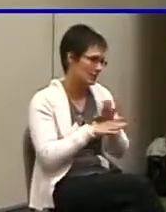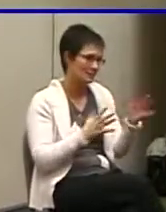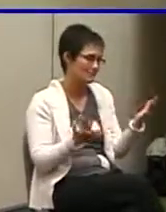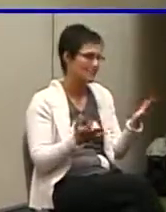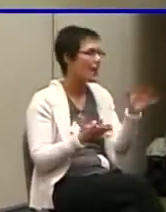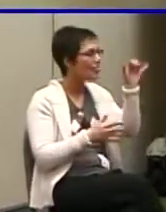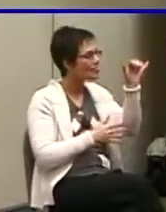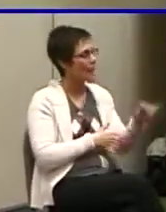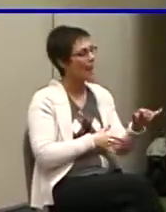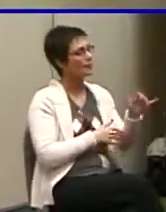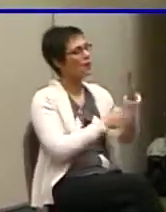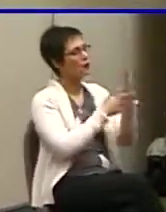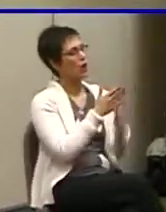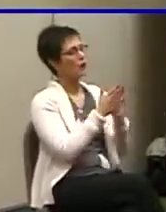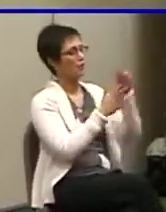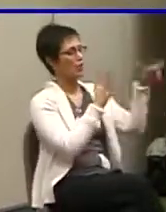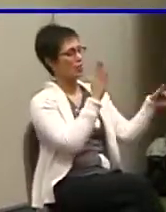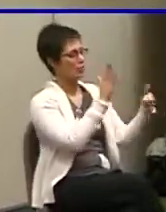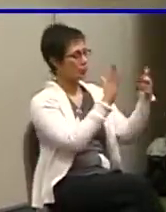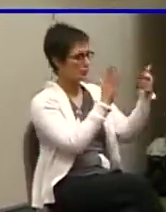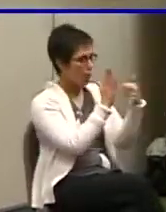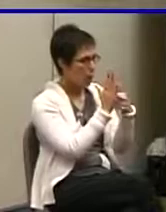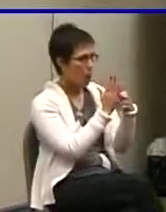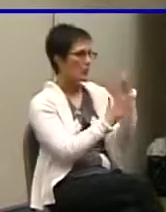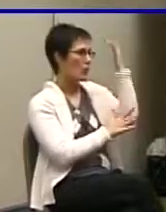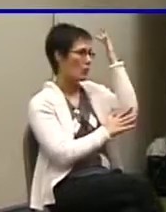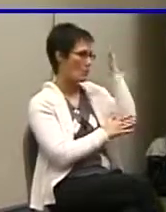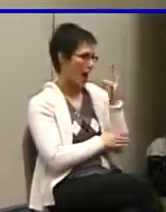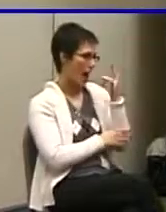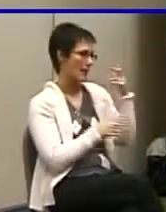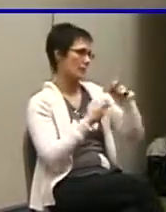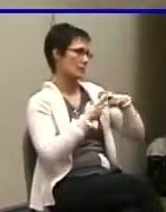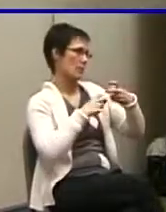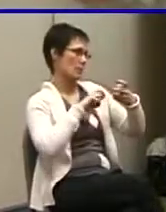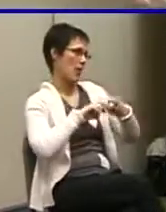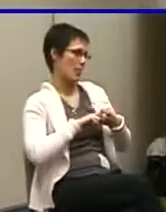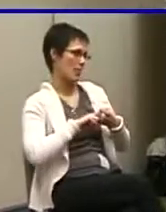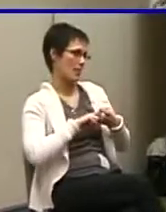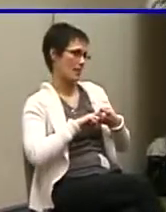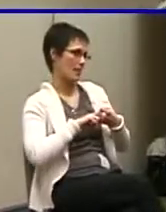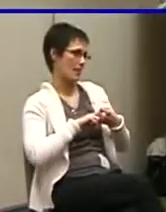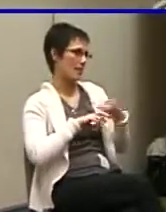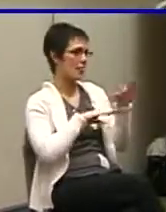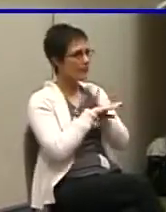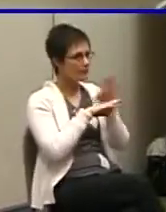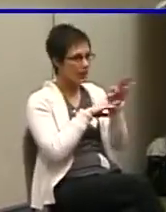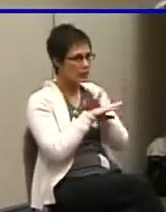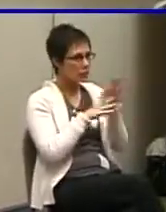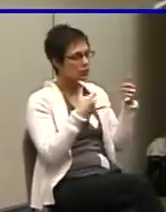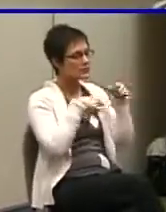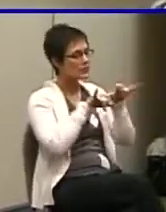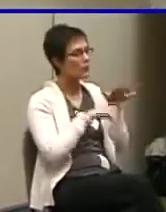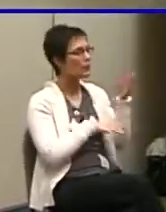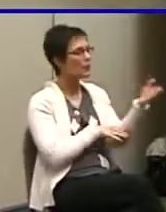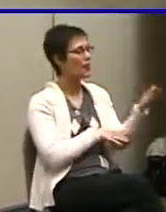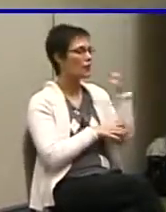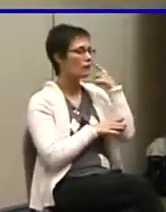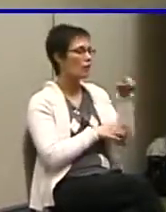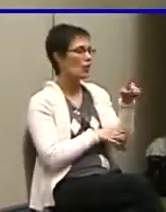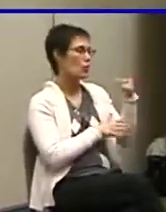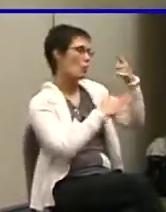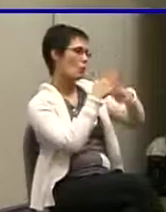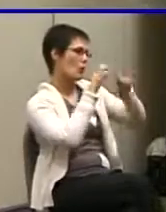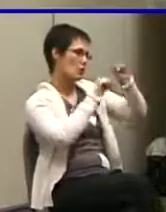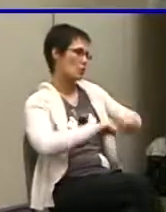That plays a role in perhaps why this is a problem, but the function still is going to be out there in terms of what I'm observing in terms of how